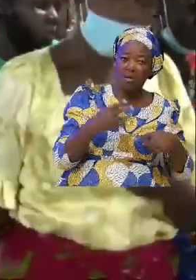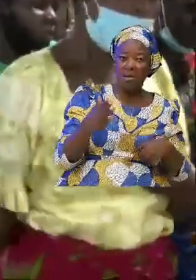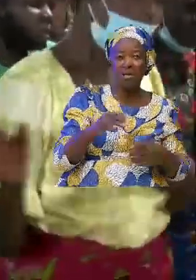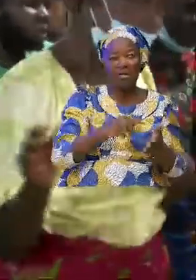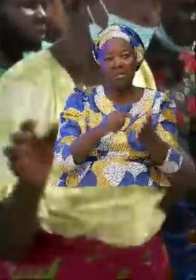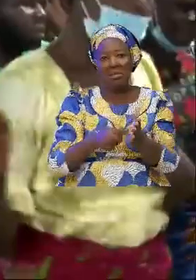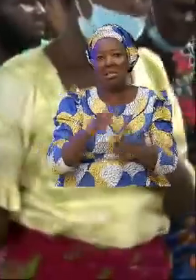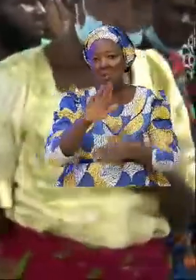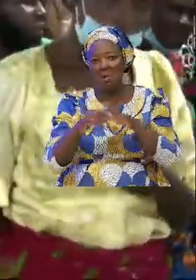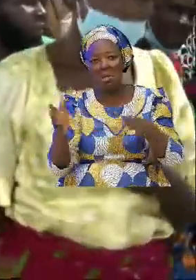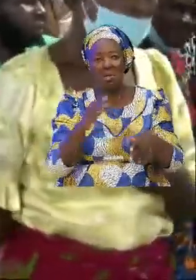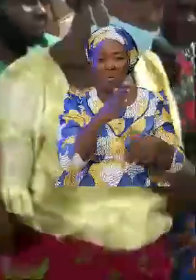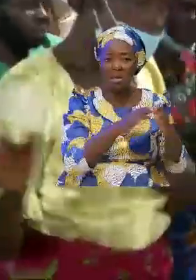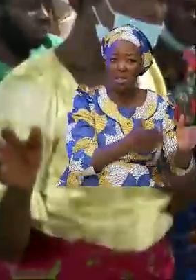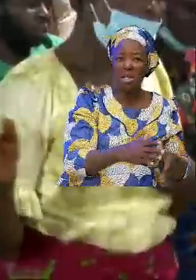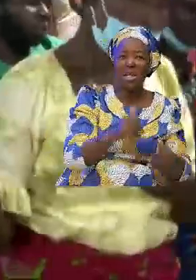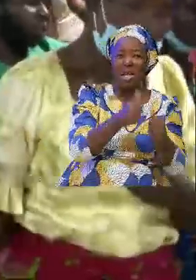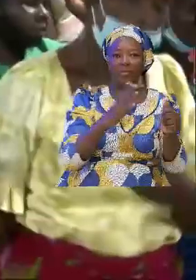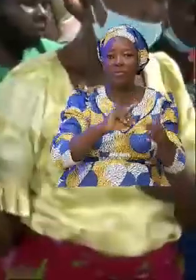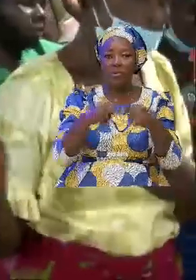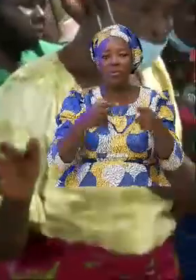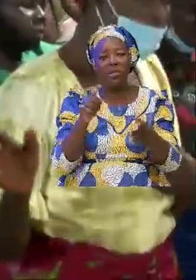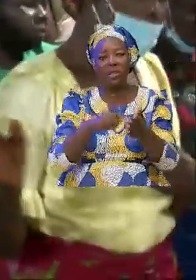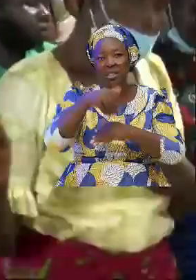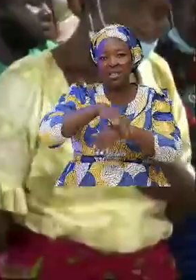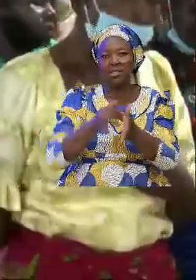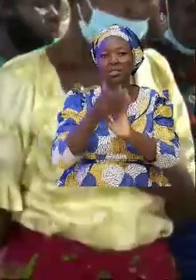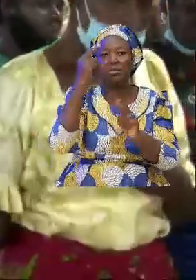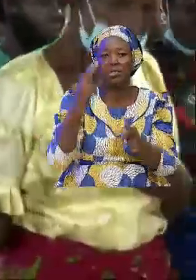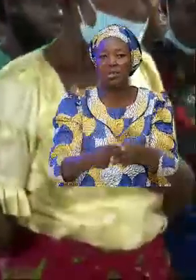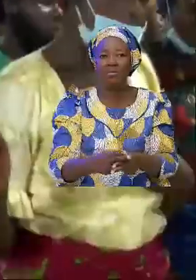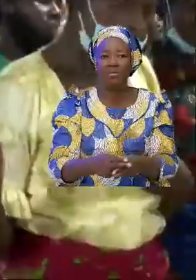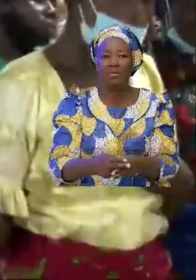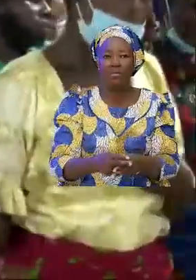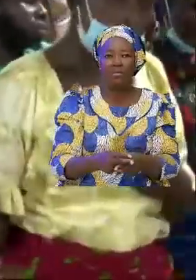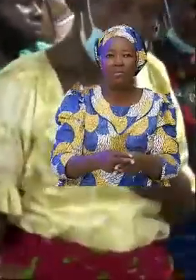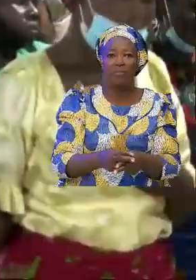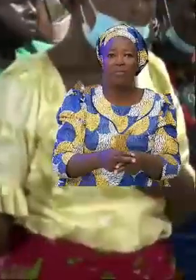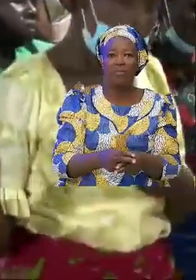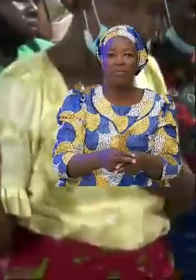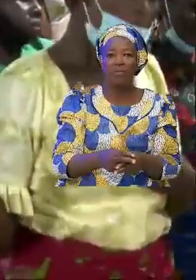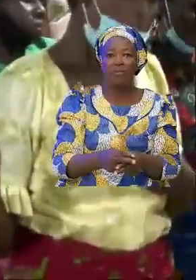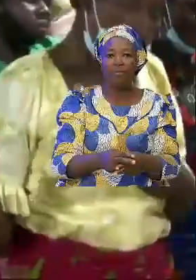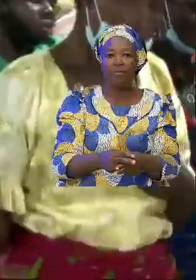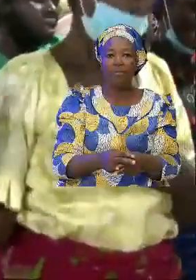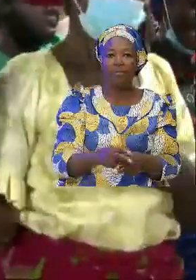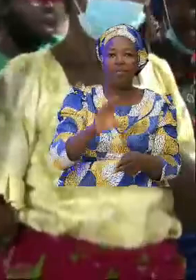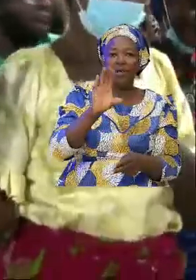And everything, pain, this one walking here, walking there, everything will go